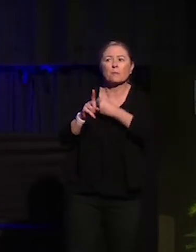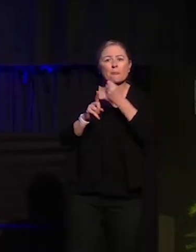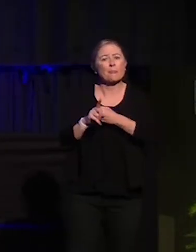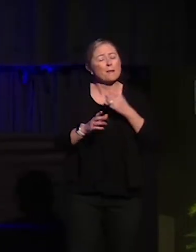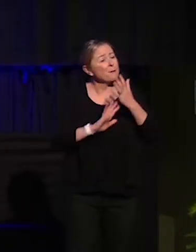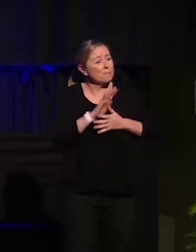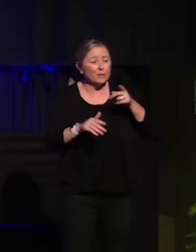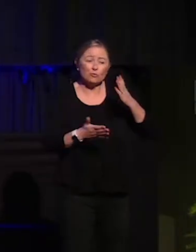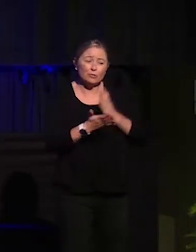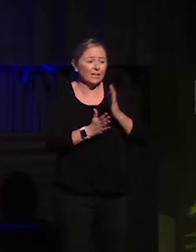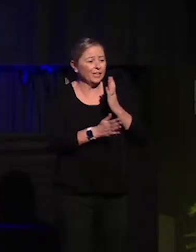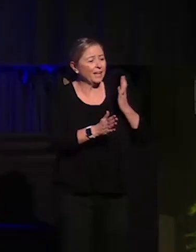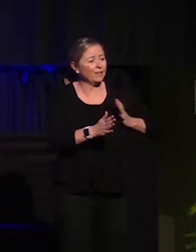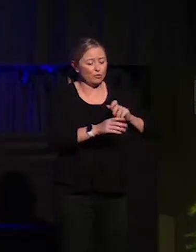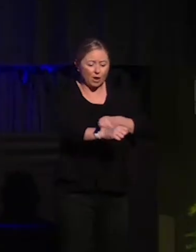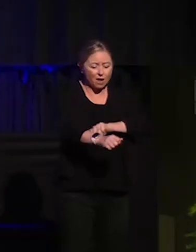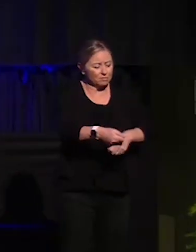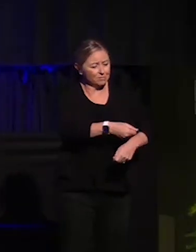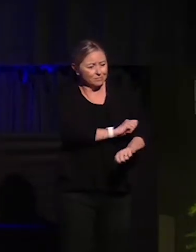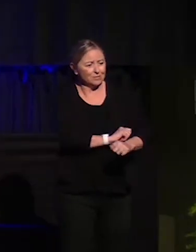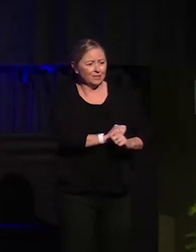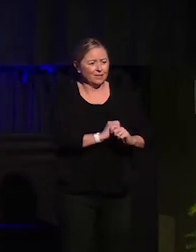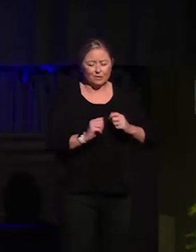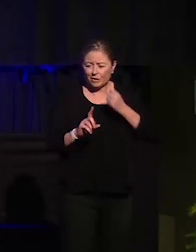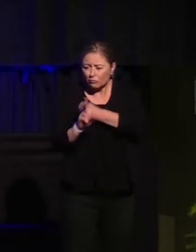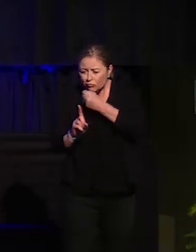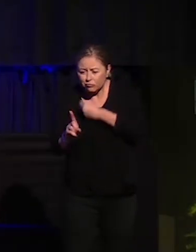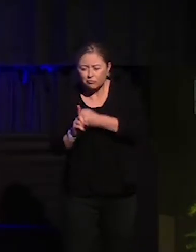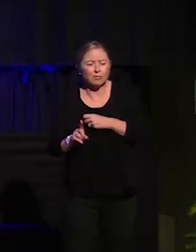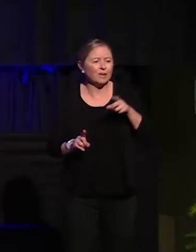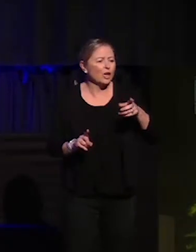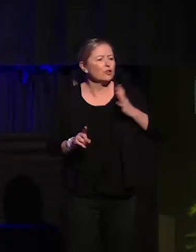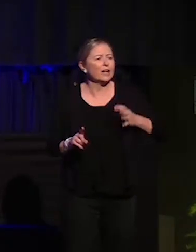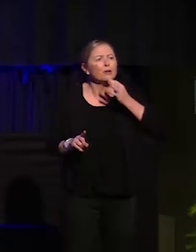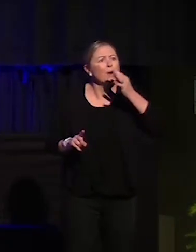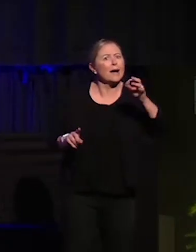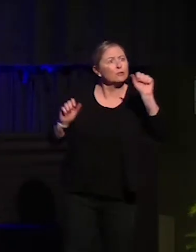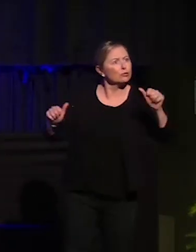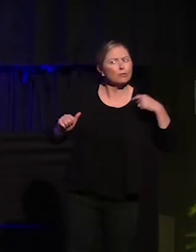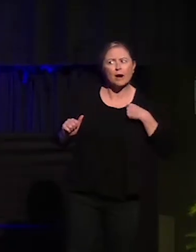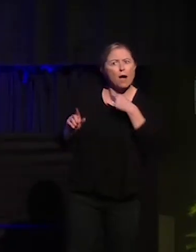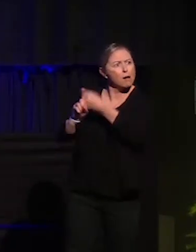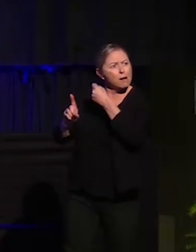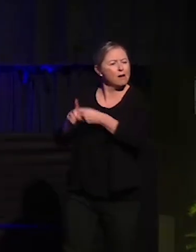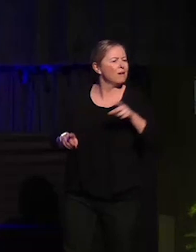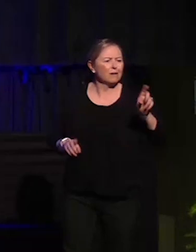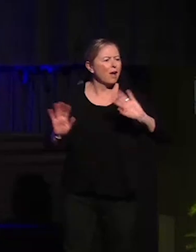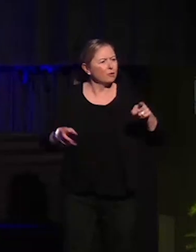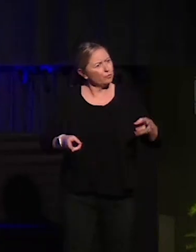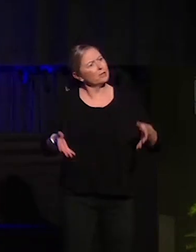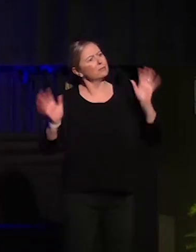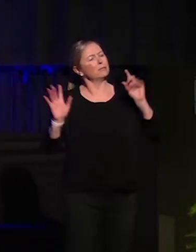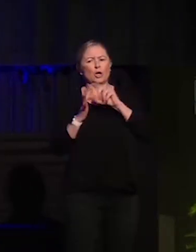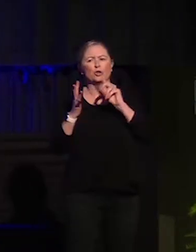hands dirty. Don't ask for permission, just do it. You've probably all heard the story about curb